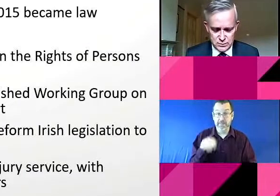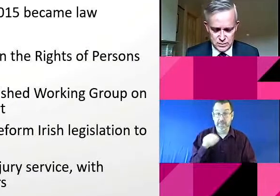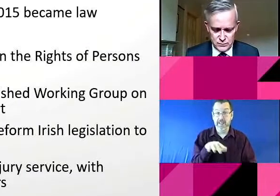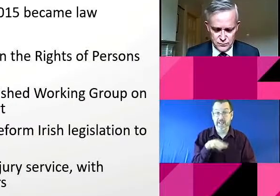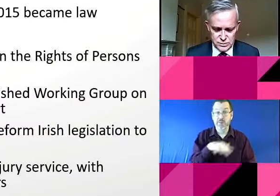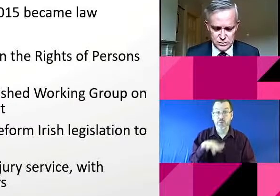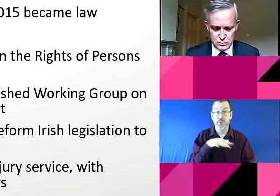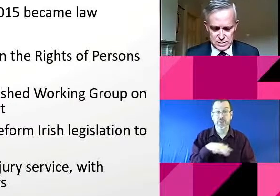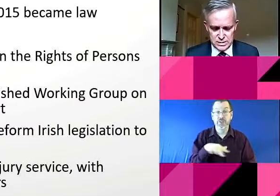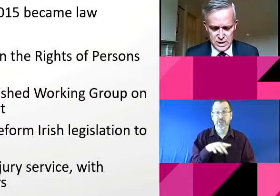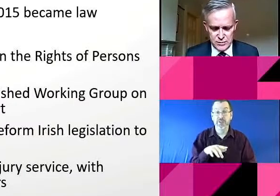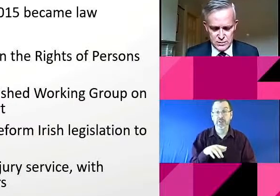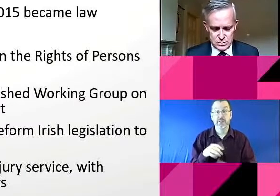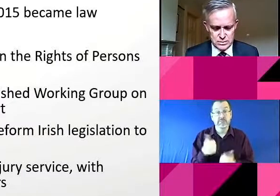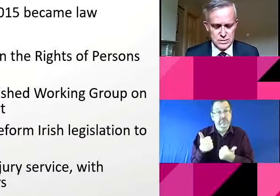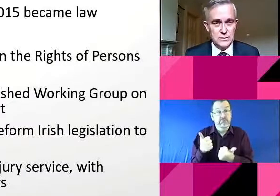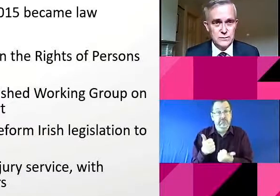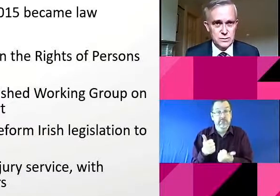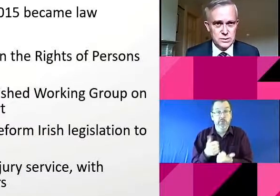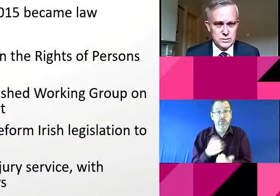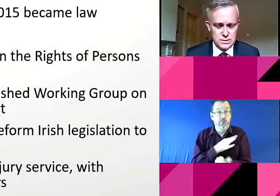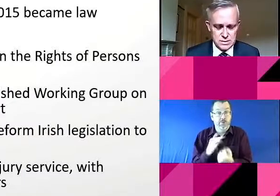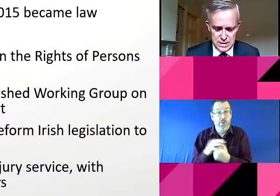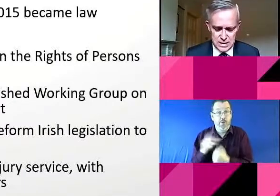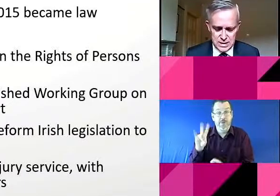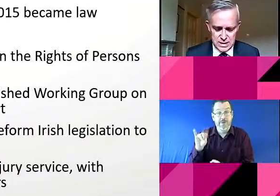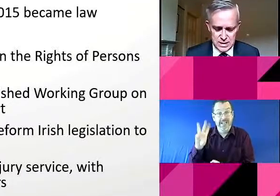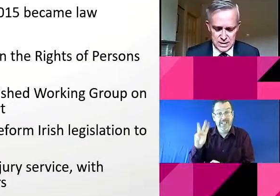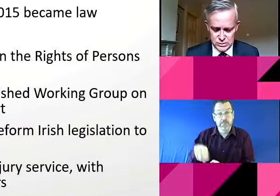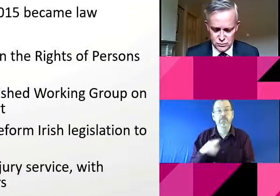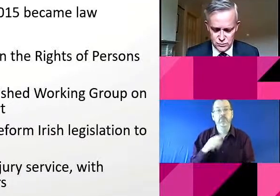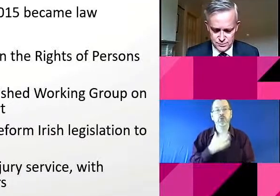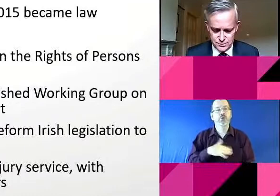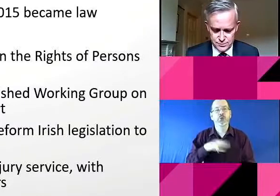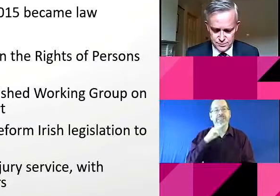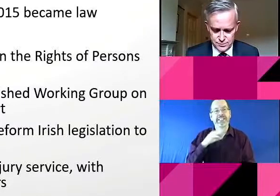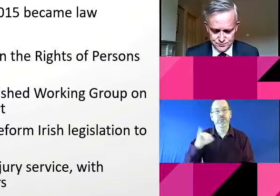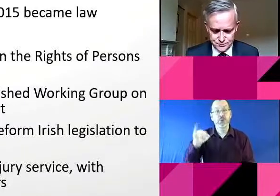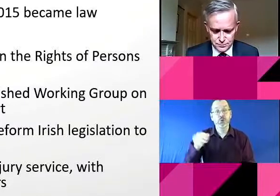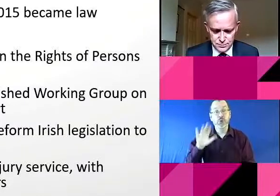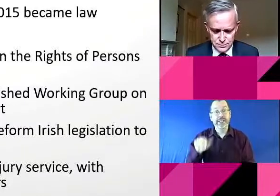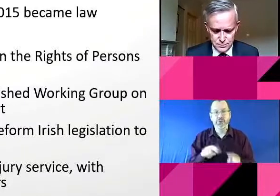wasn't possible for Richard to actually carry out the functions of a juror.